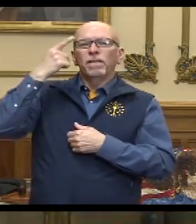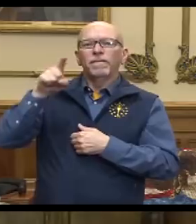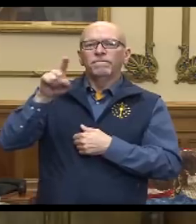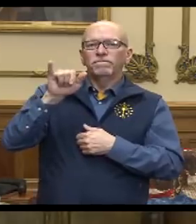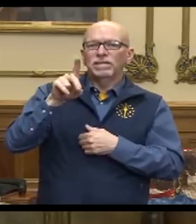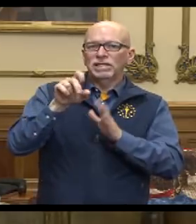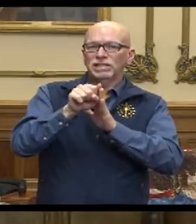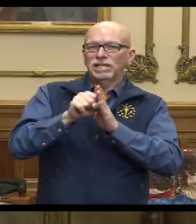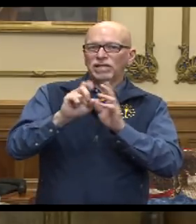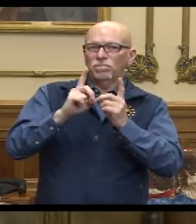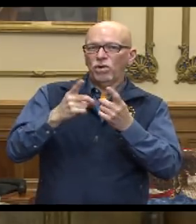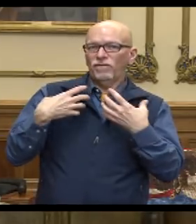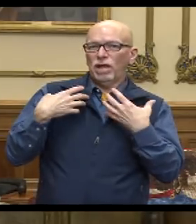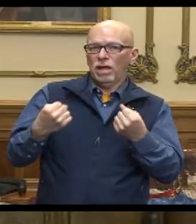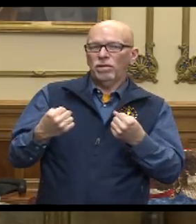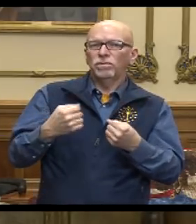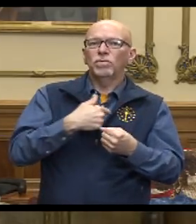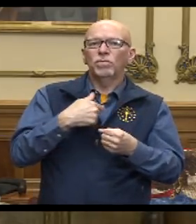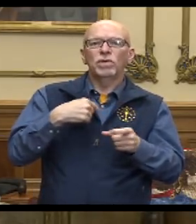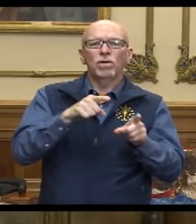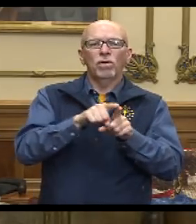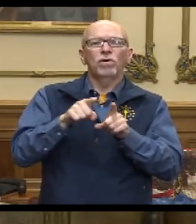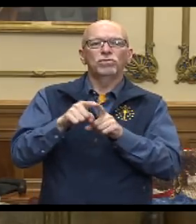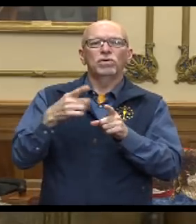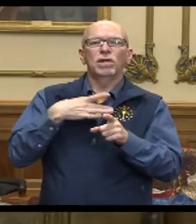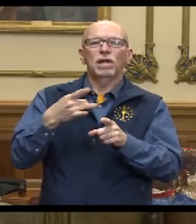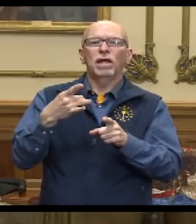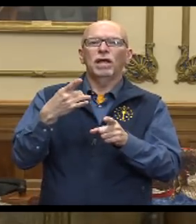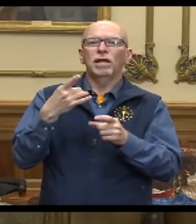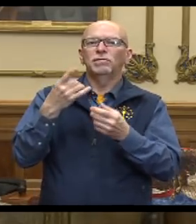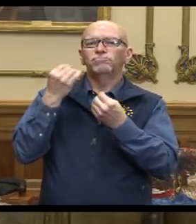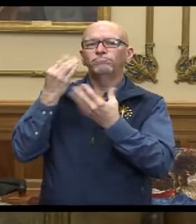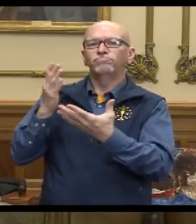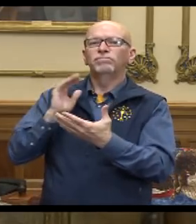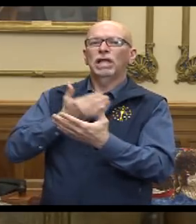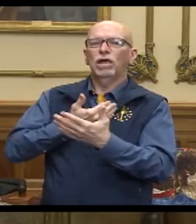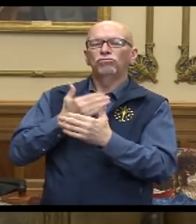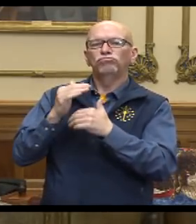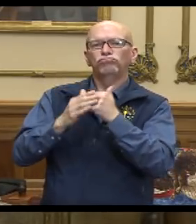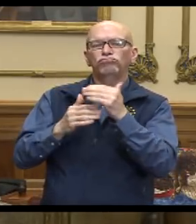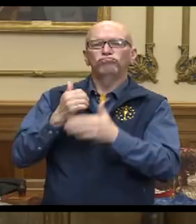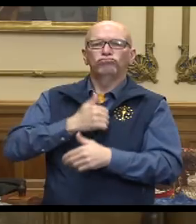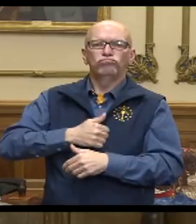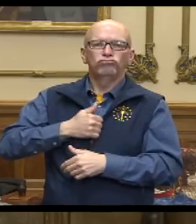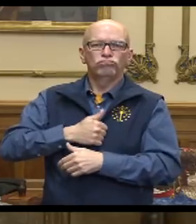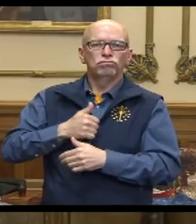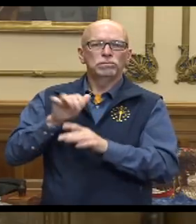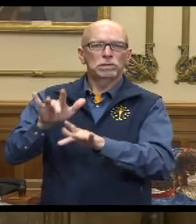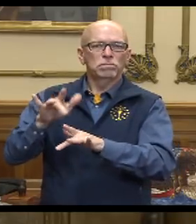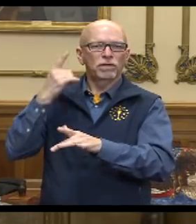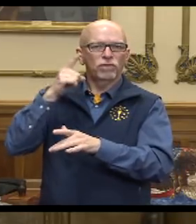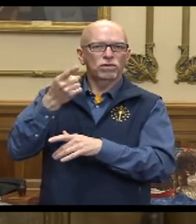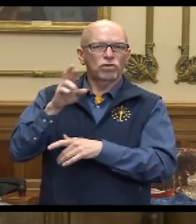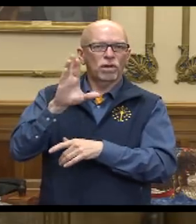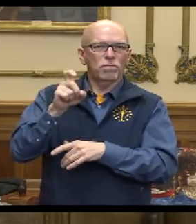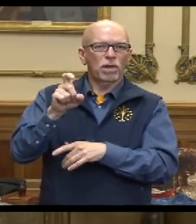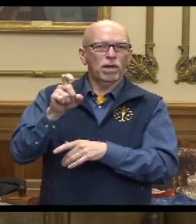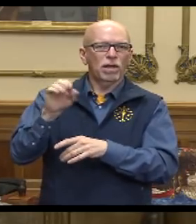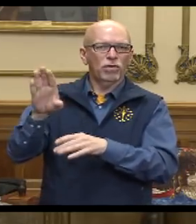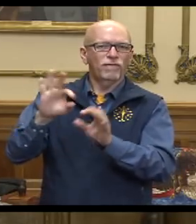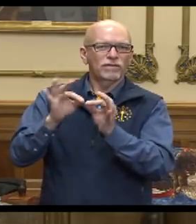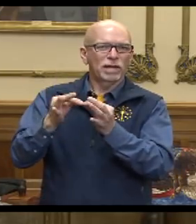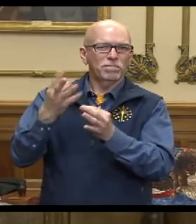State Department of Health, we also would like to provide our sincere condolences to Dr. Box and her family on the loss of her